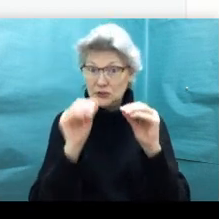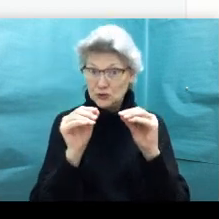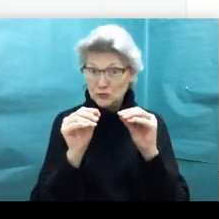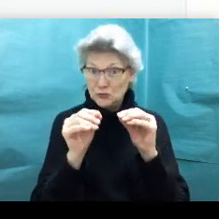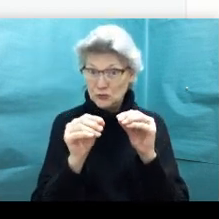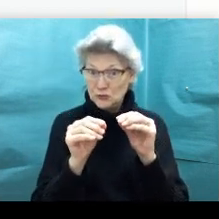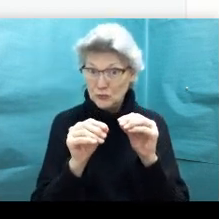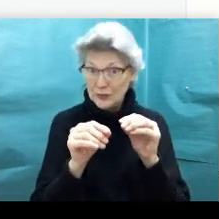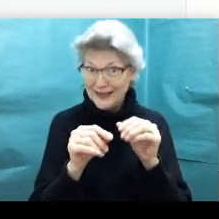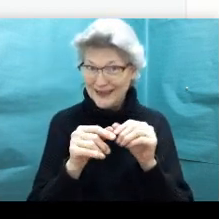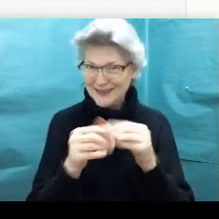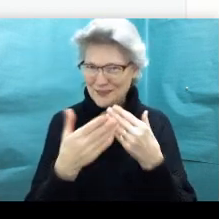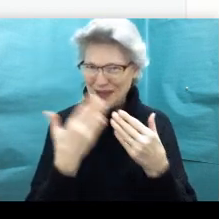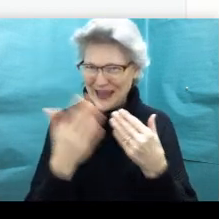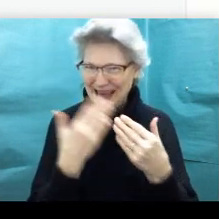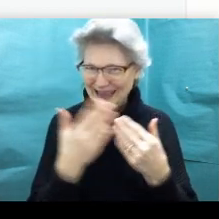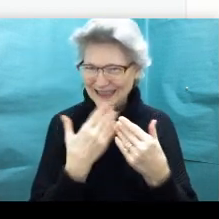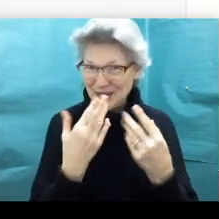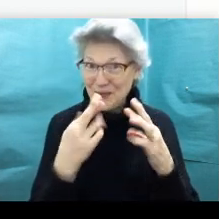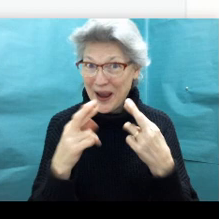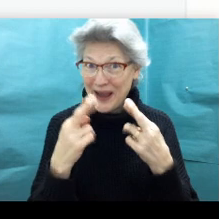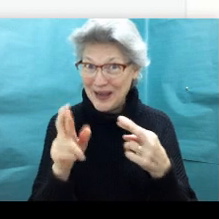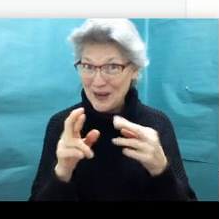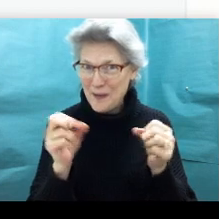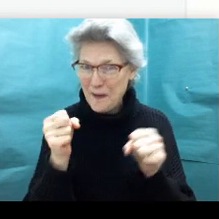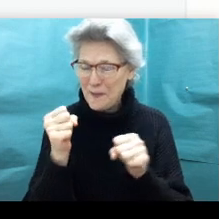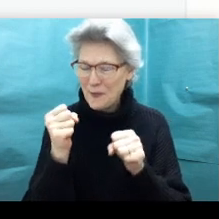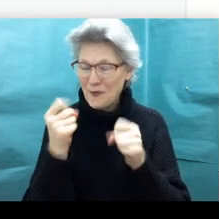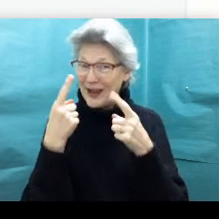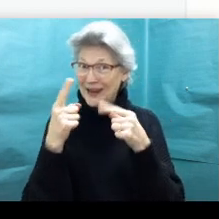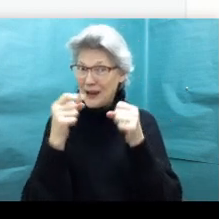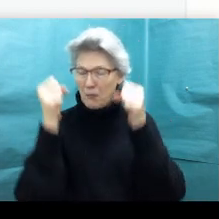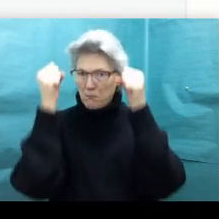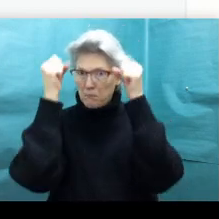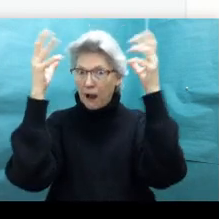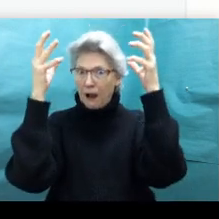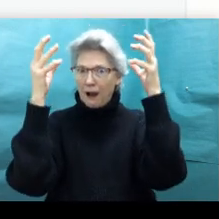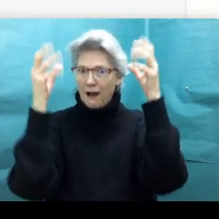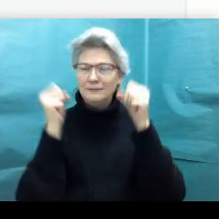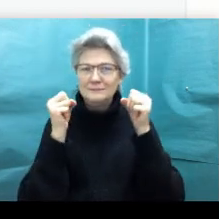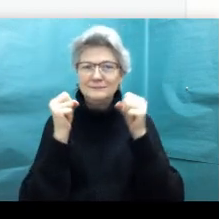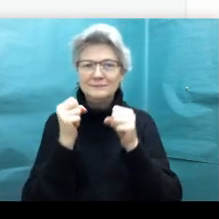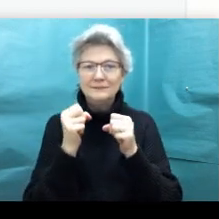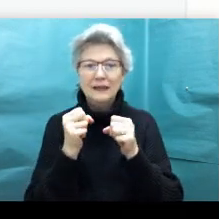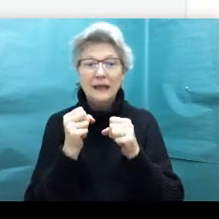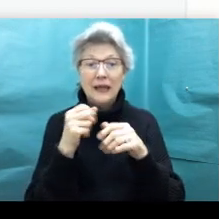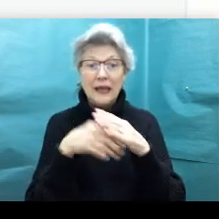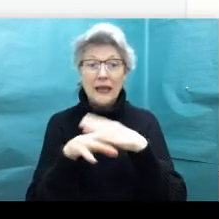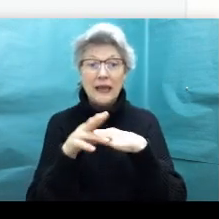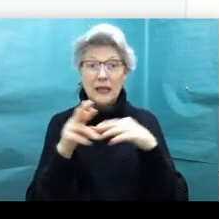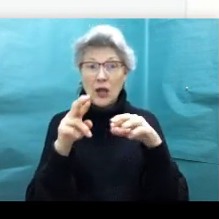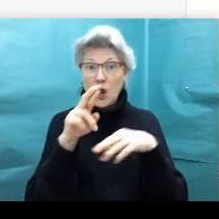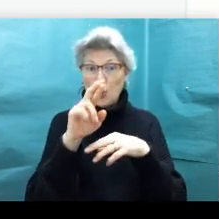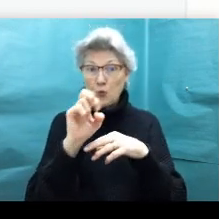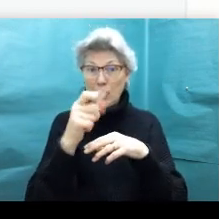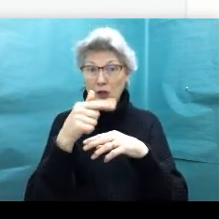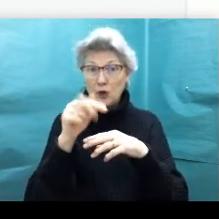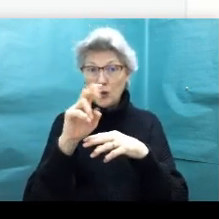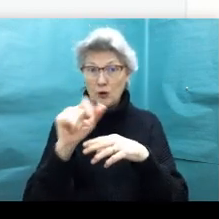trick. Prepare to have your mind blown. Here it is. In a regular